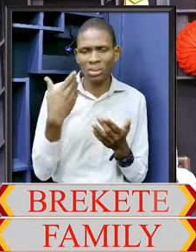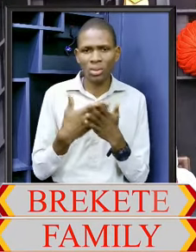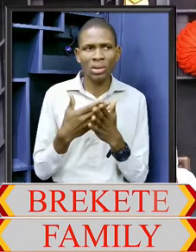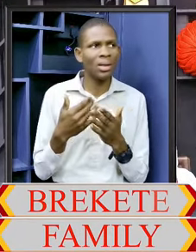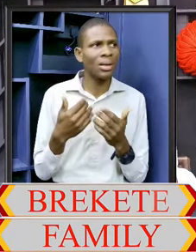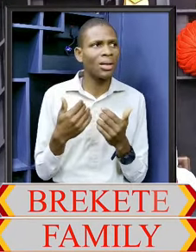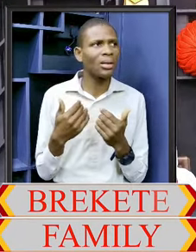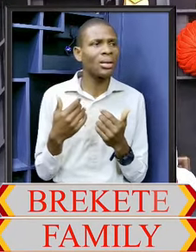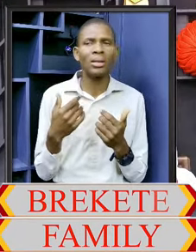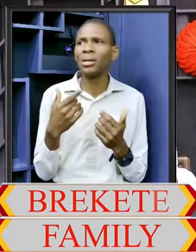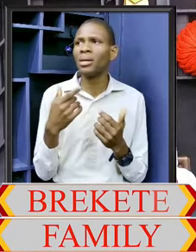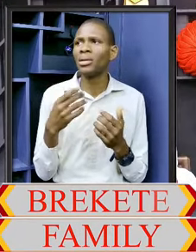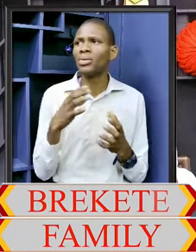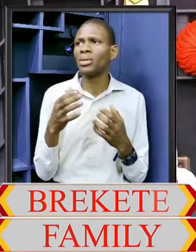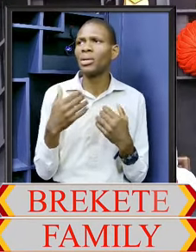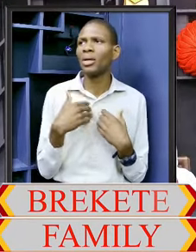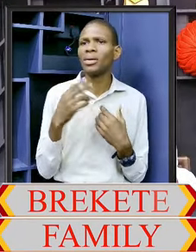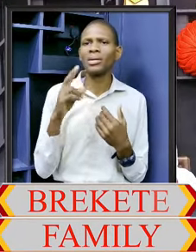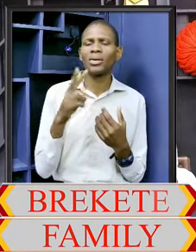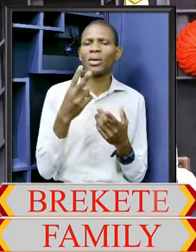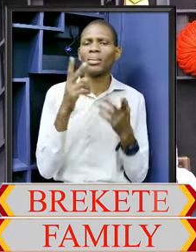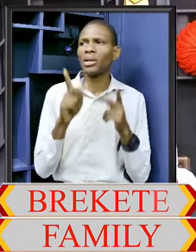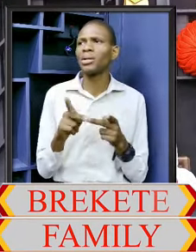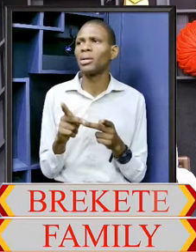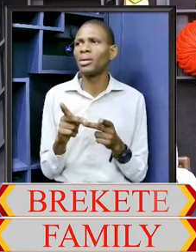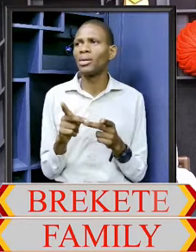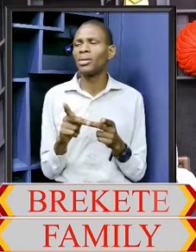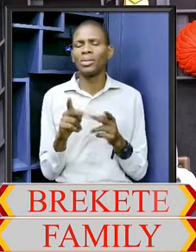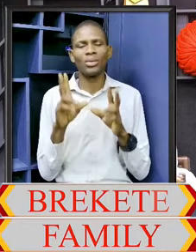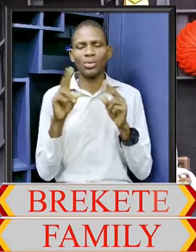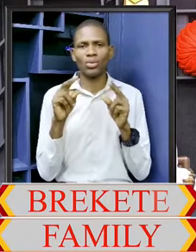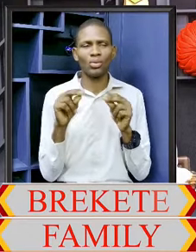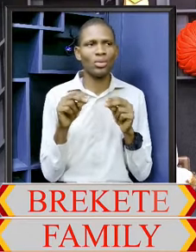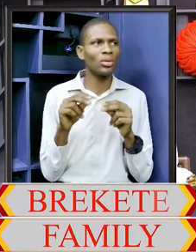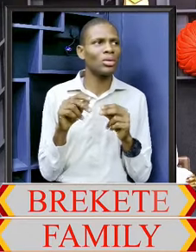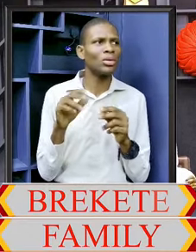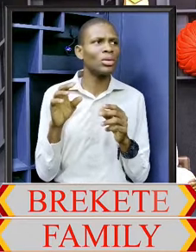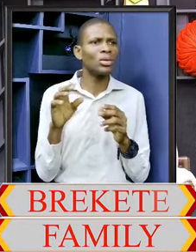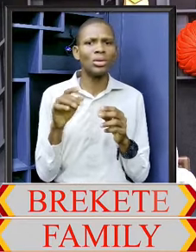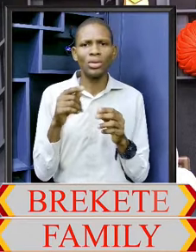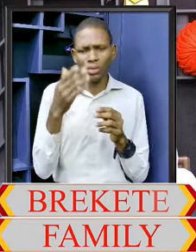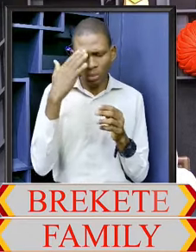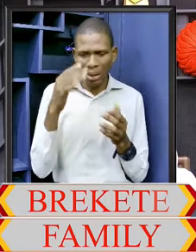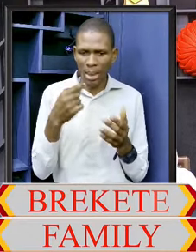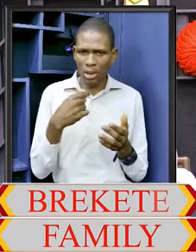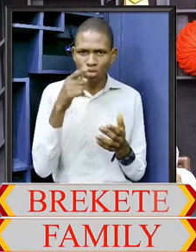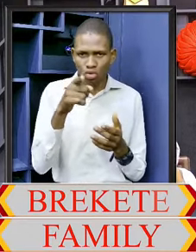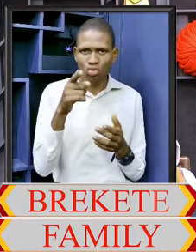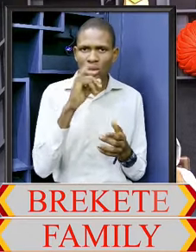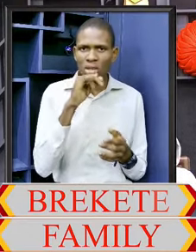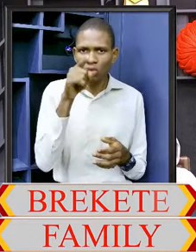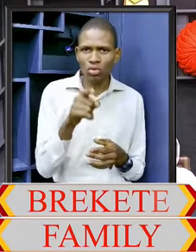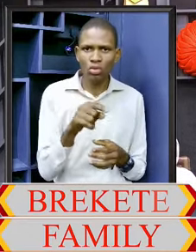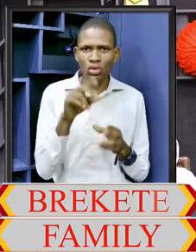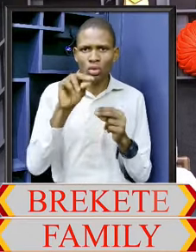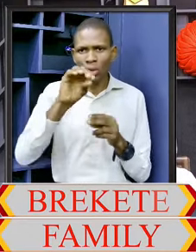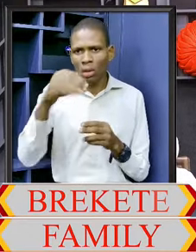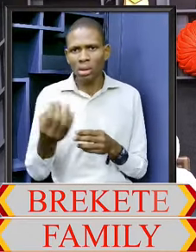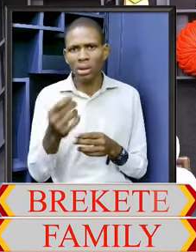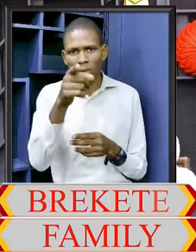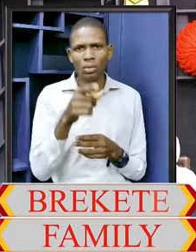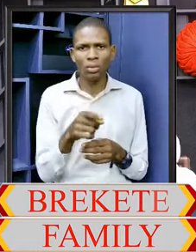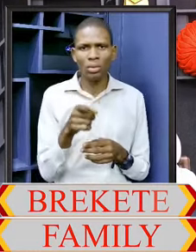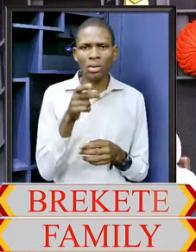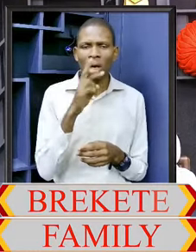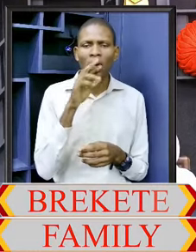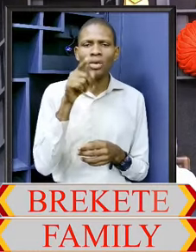come into my account. You get duplicate? Sir? You get duplicate? No, sir. You know, say you, not you? Yes, sir. No other you? Yes, sir.